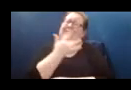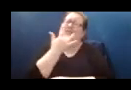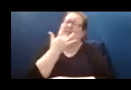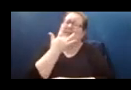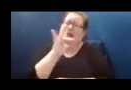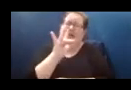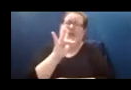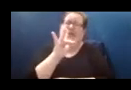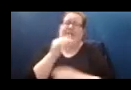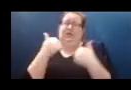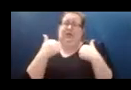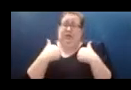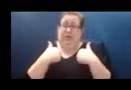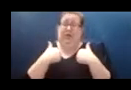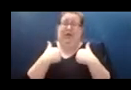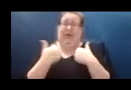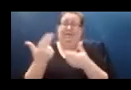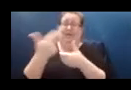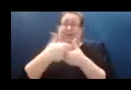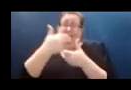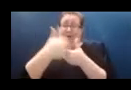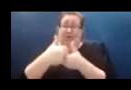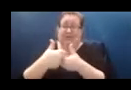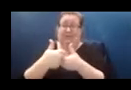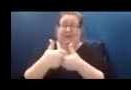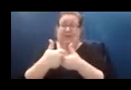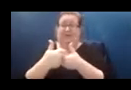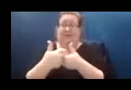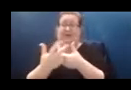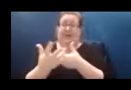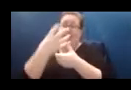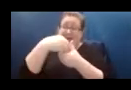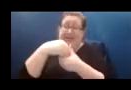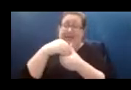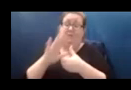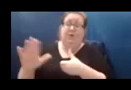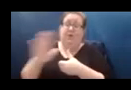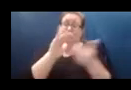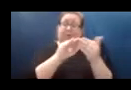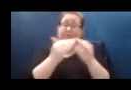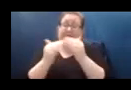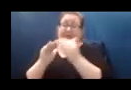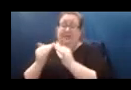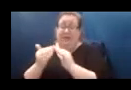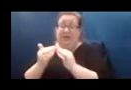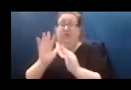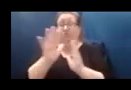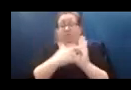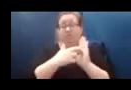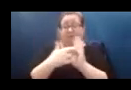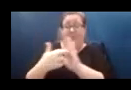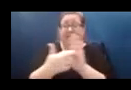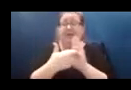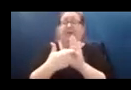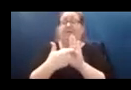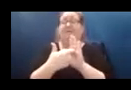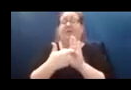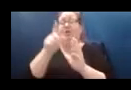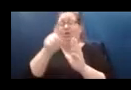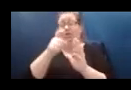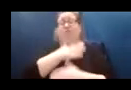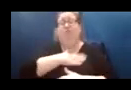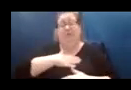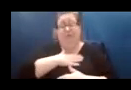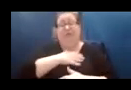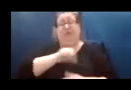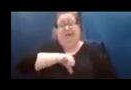to have the participation and engagement of your municipalities, of your municipal representatives. You should appreciate and take